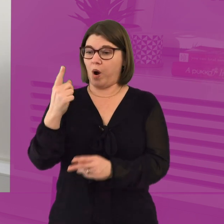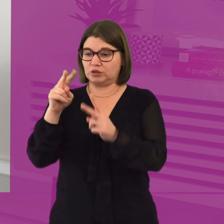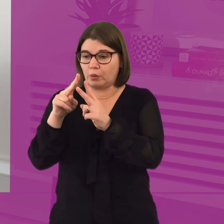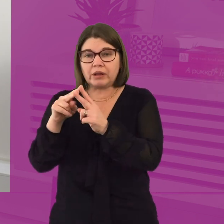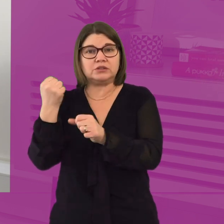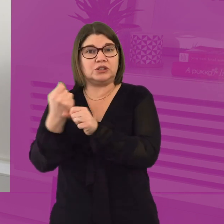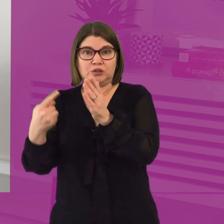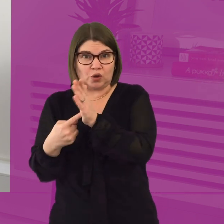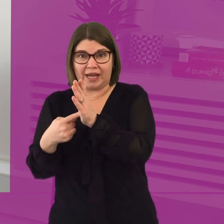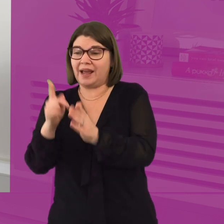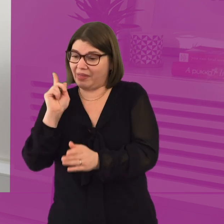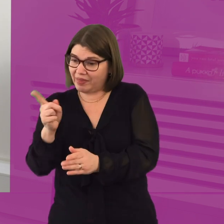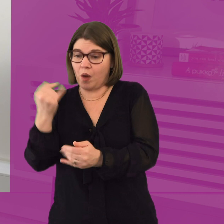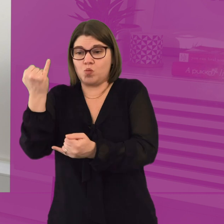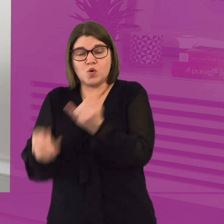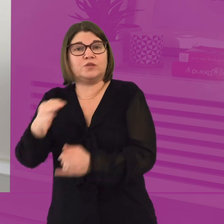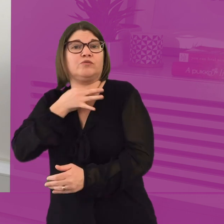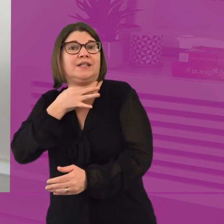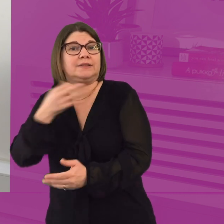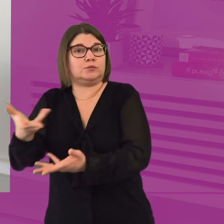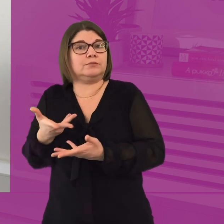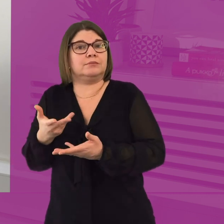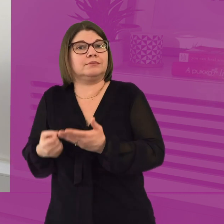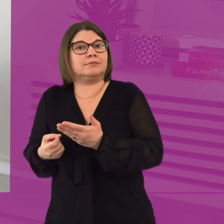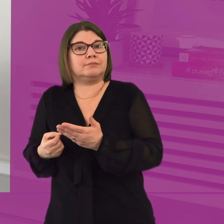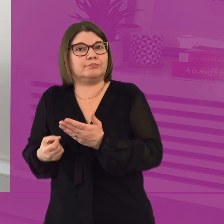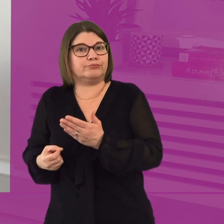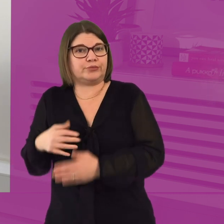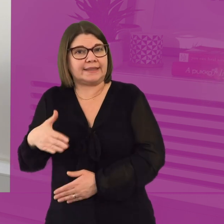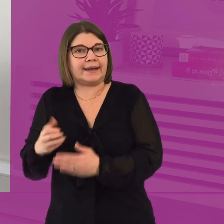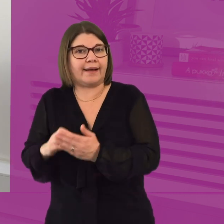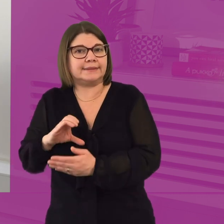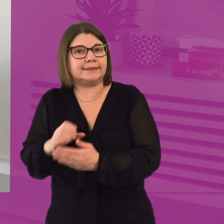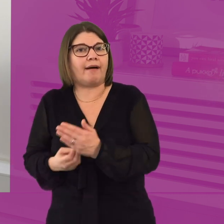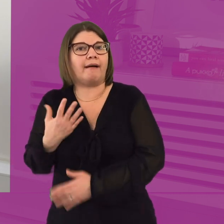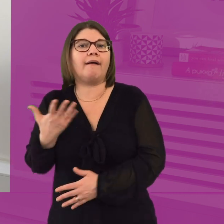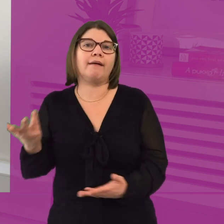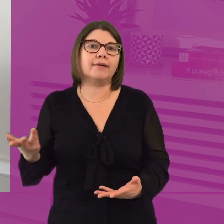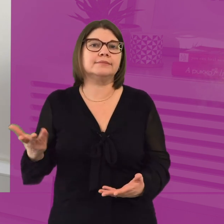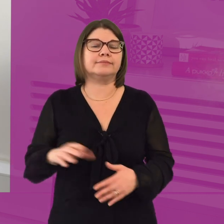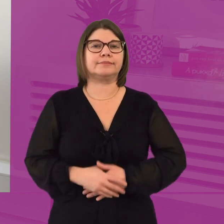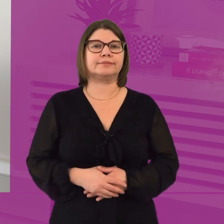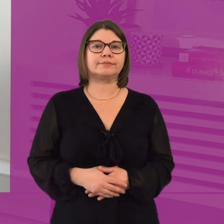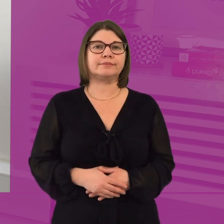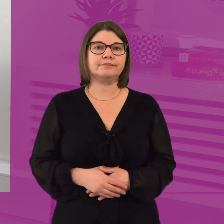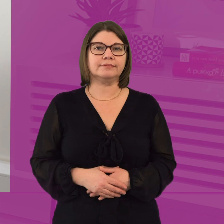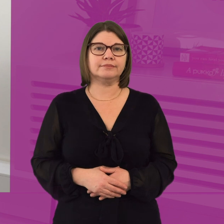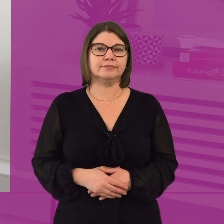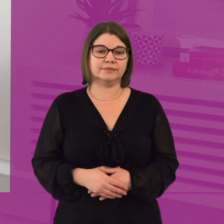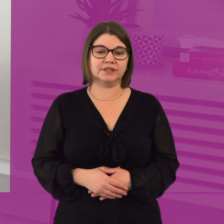what that means in reality, it's a decent glass of wine, it's a double gin and tonic, it's a pint of beer, so really not huge